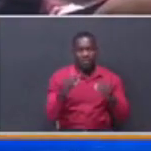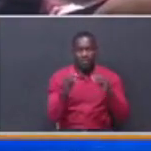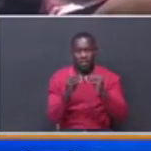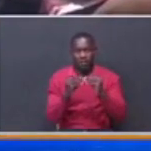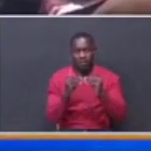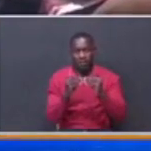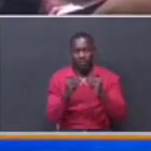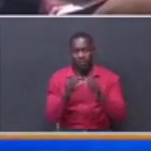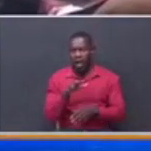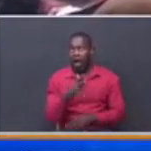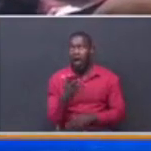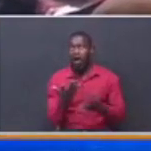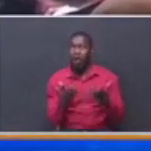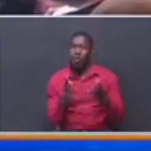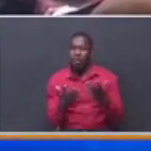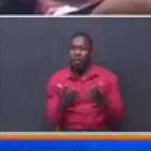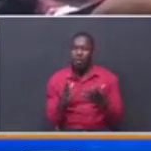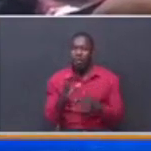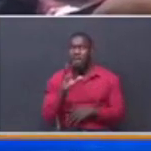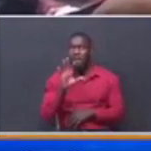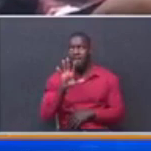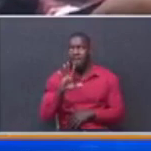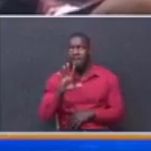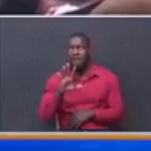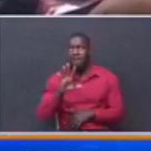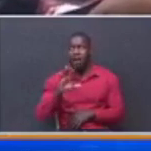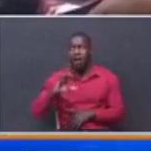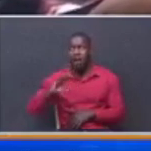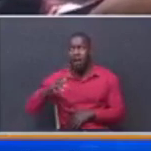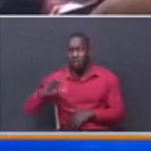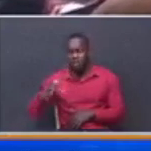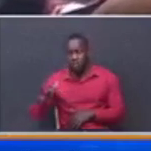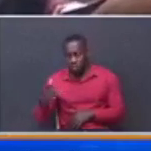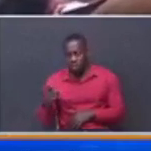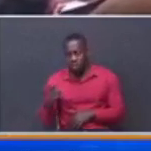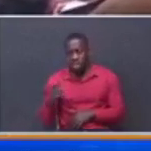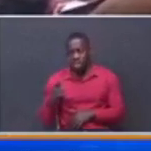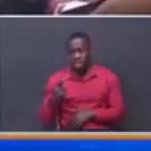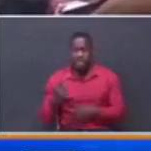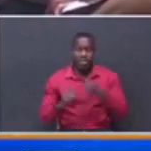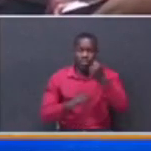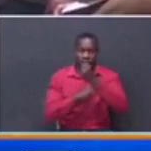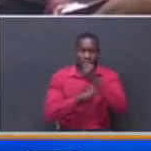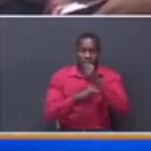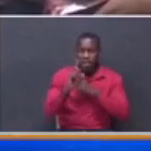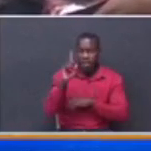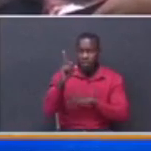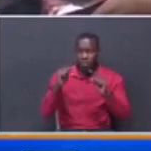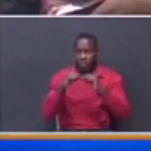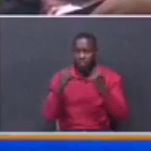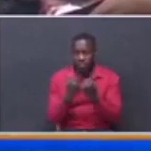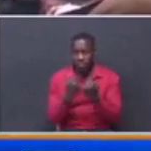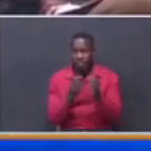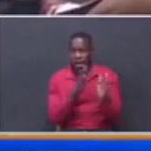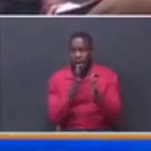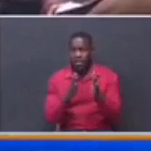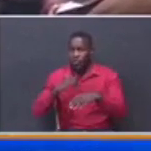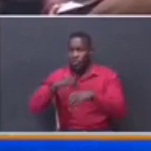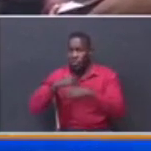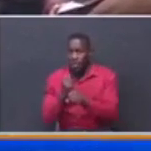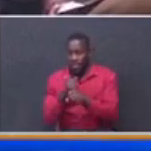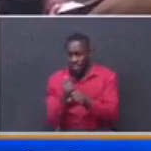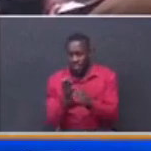include Nairobi team. So we are going to make some changes